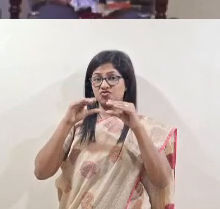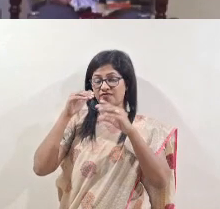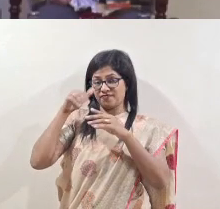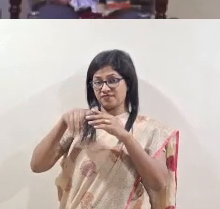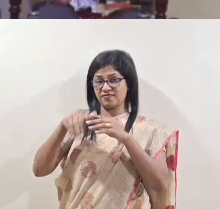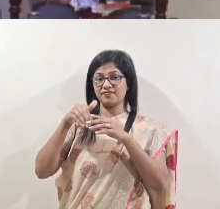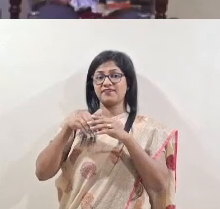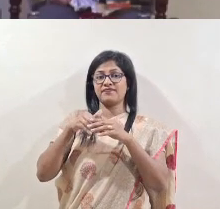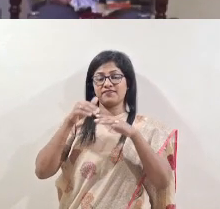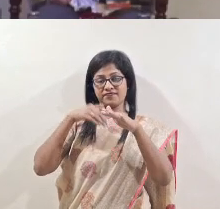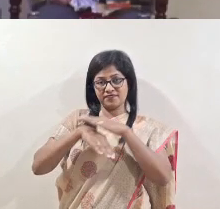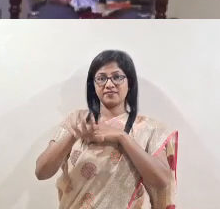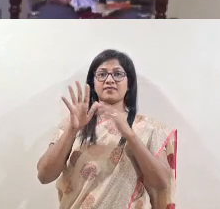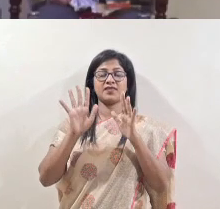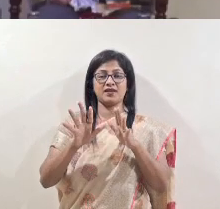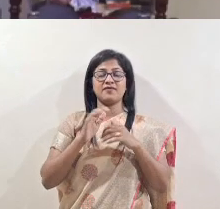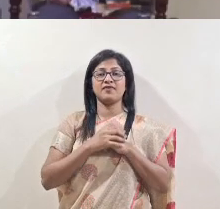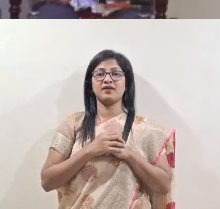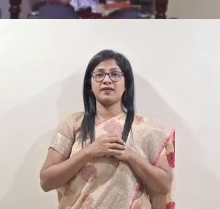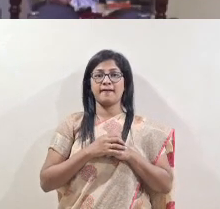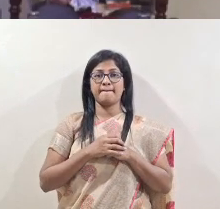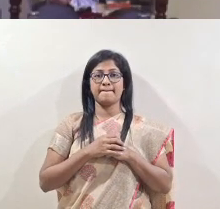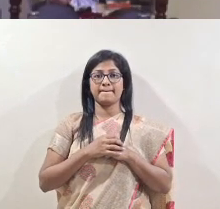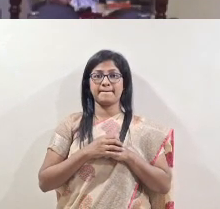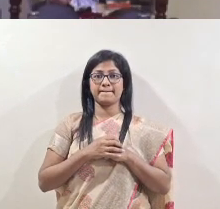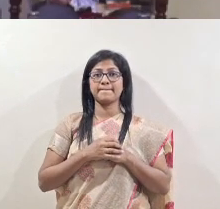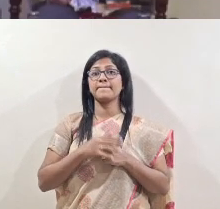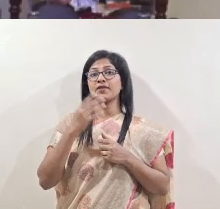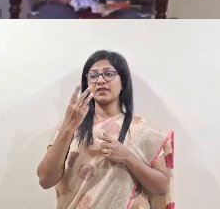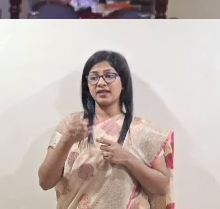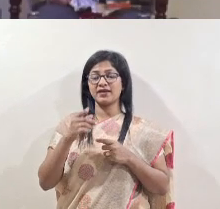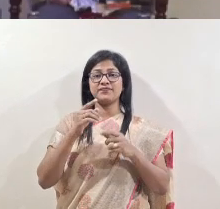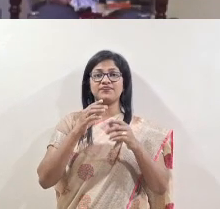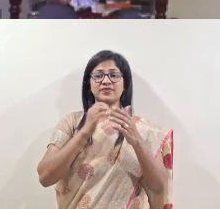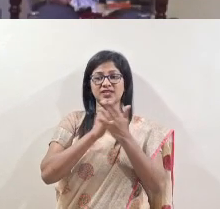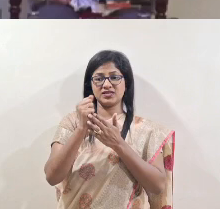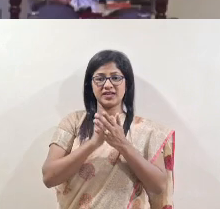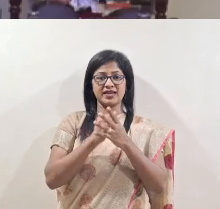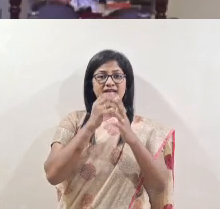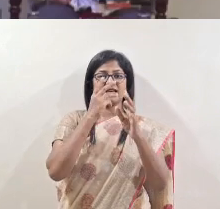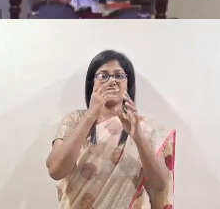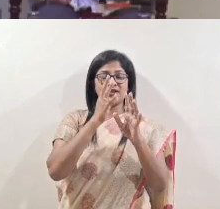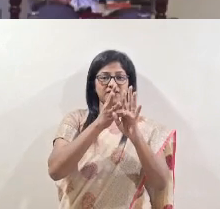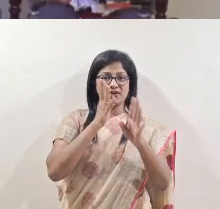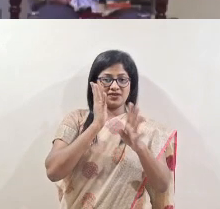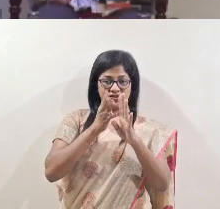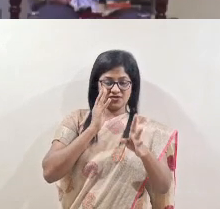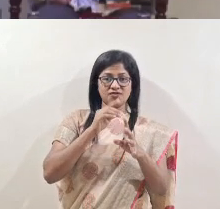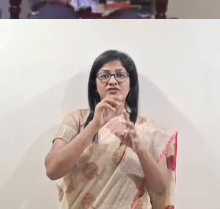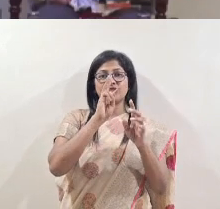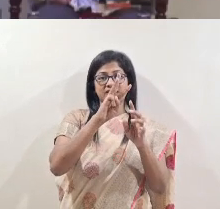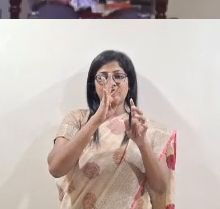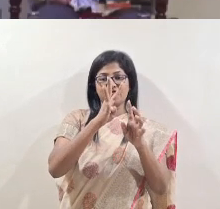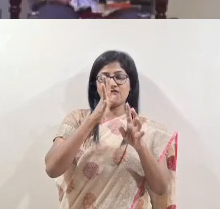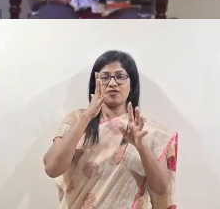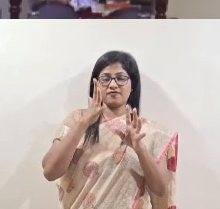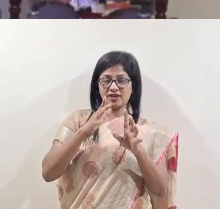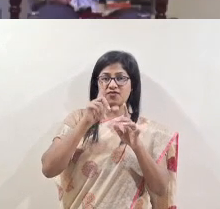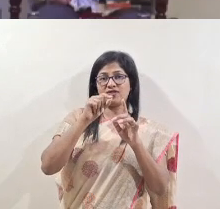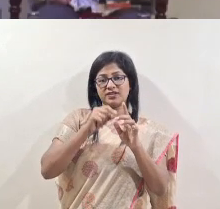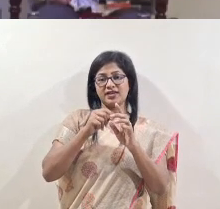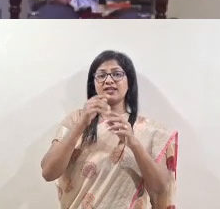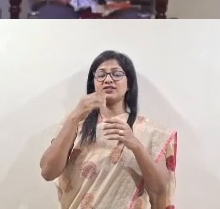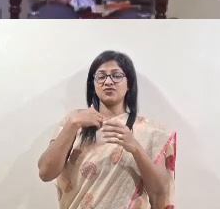this like we can queue three people, three pedestrian, four pedestrian, up to 10 pedestrian. So I had included